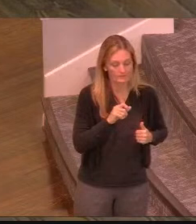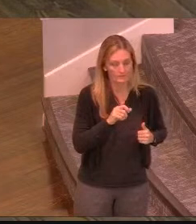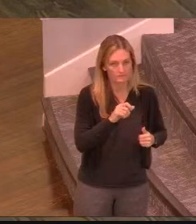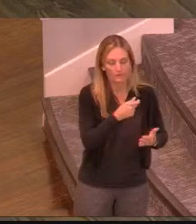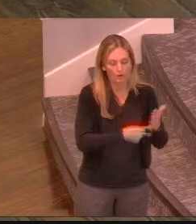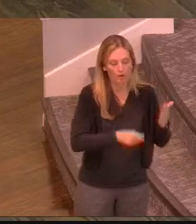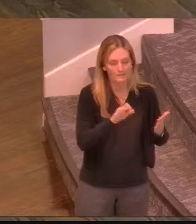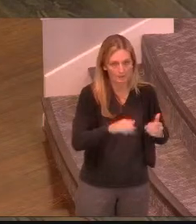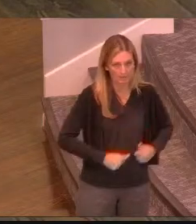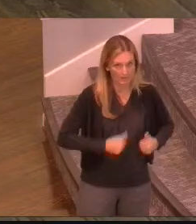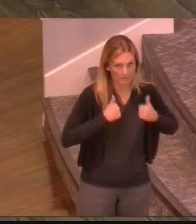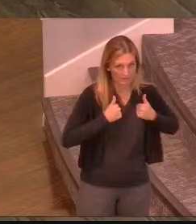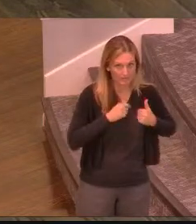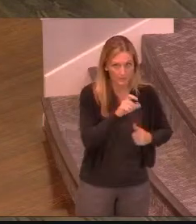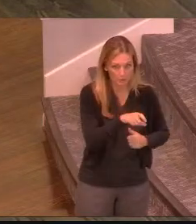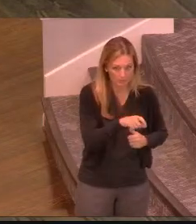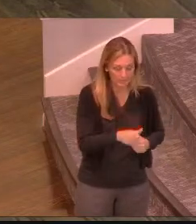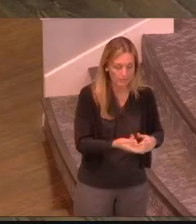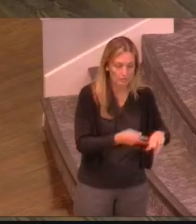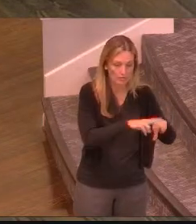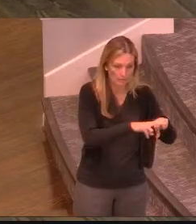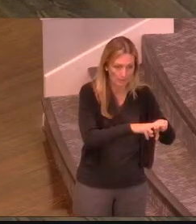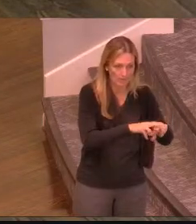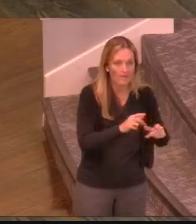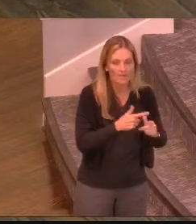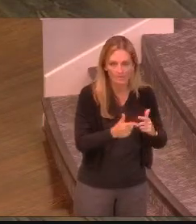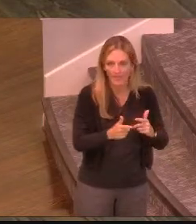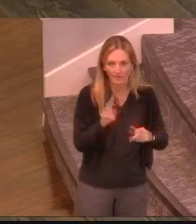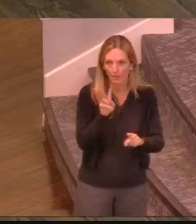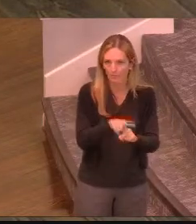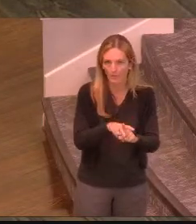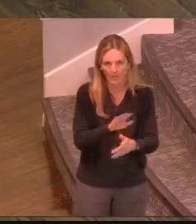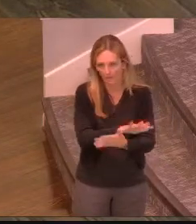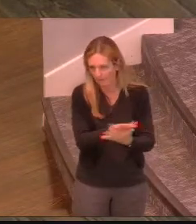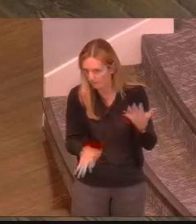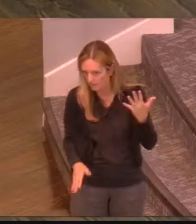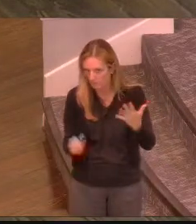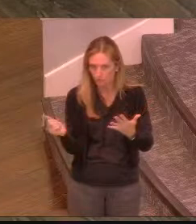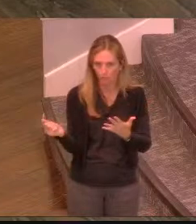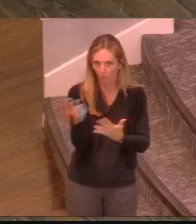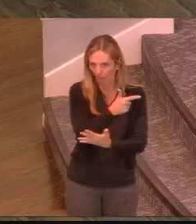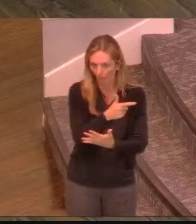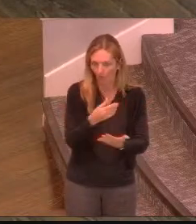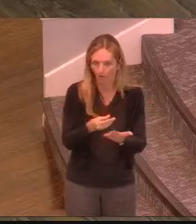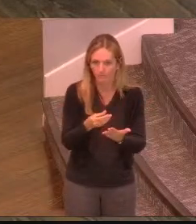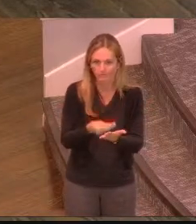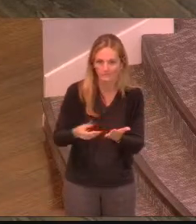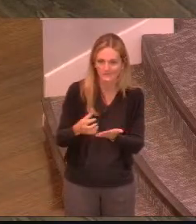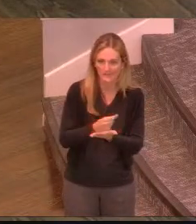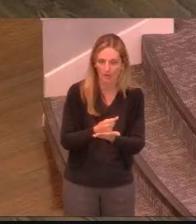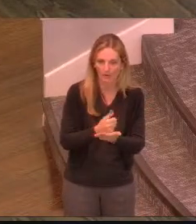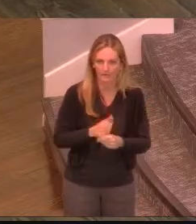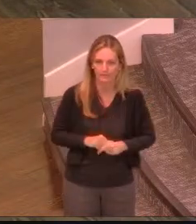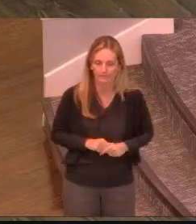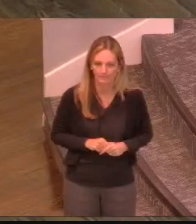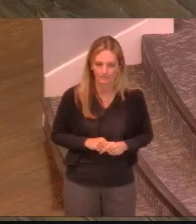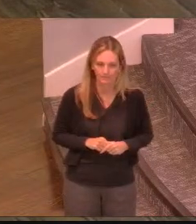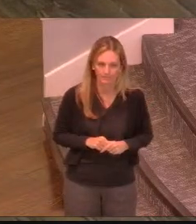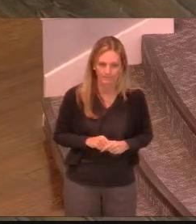occur, they're generally applied across the whole salary schedule and across all salary schedules.